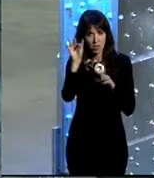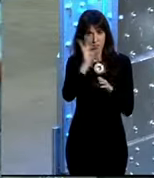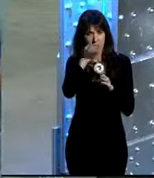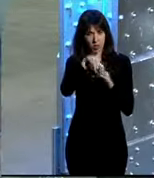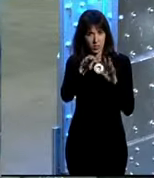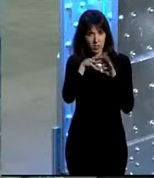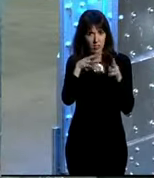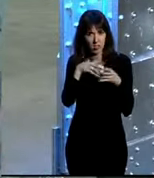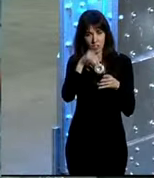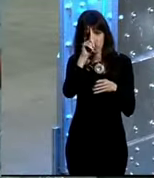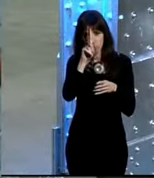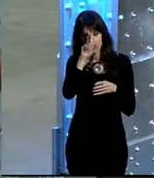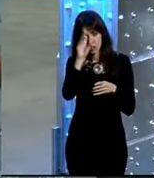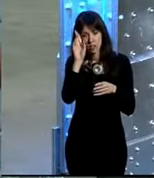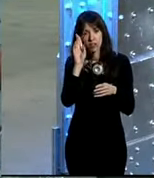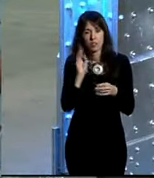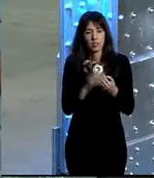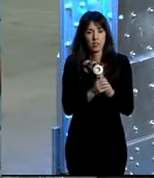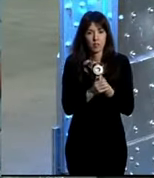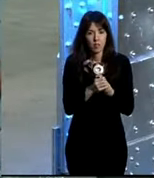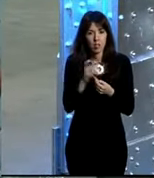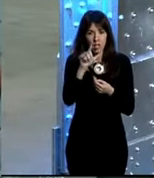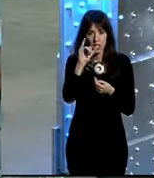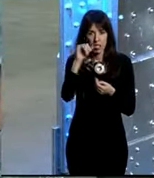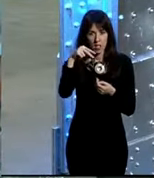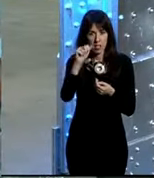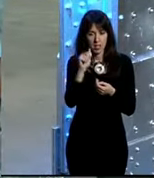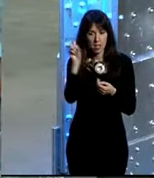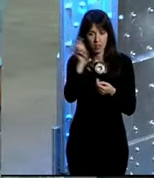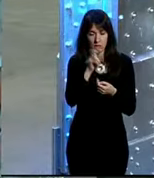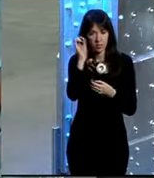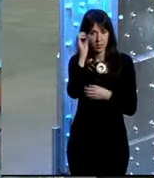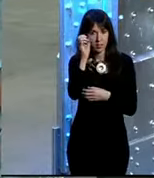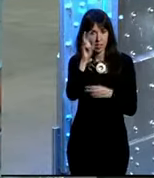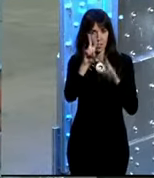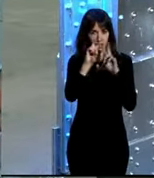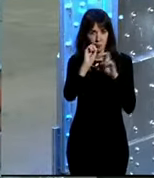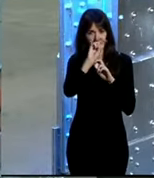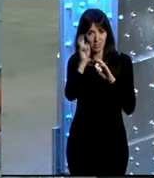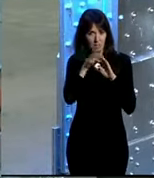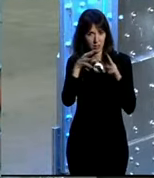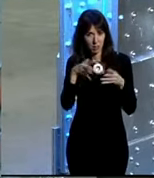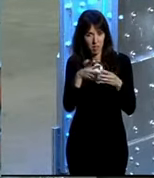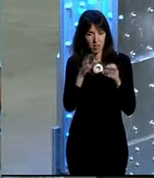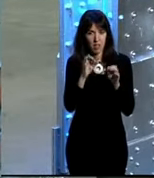afraid okay. So, yeah, Lena, who was here, she gave a talk about transmedia and, you know, the impact